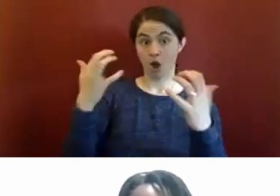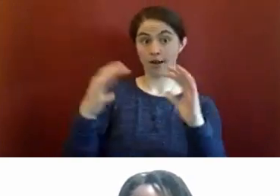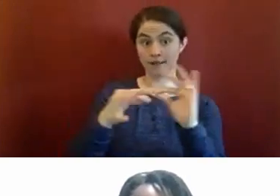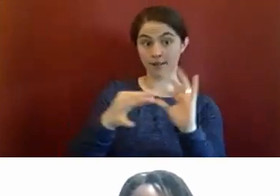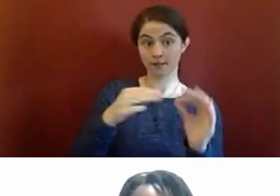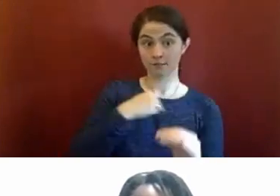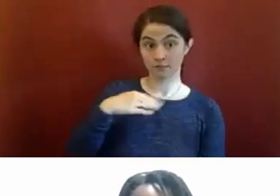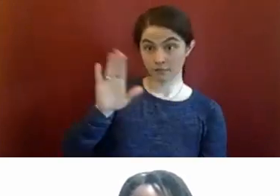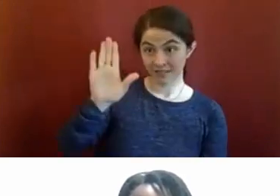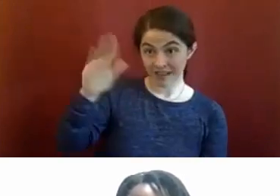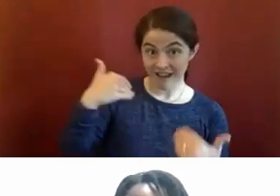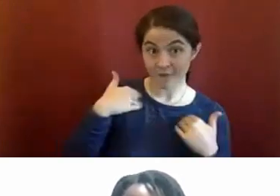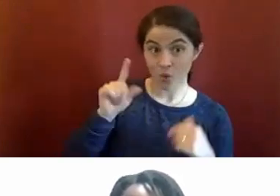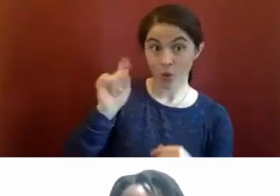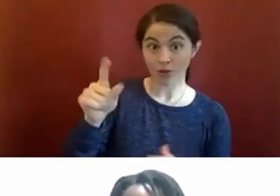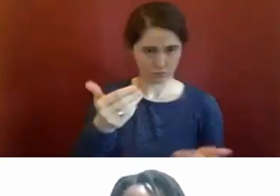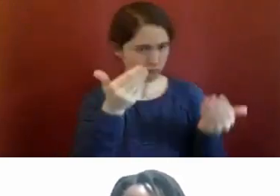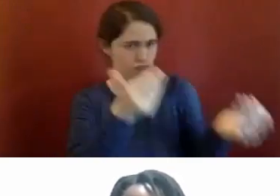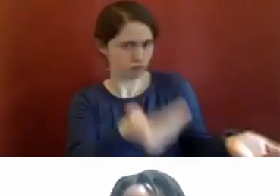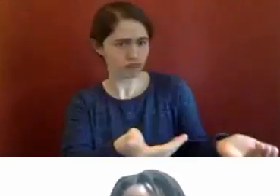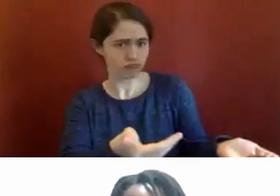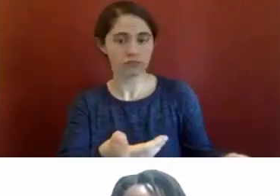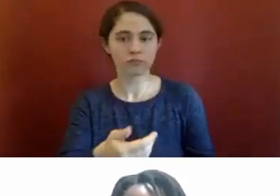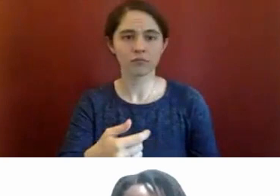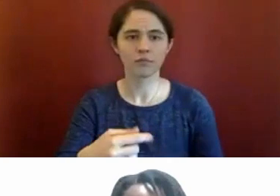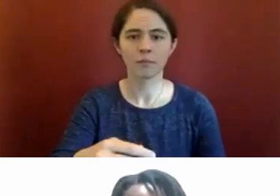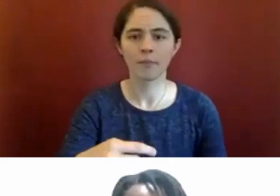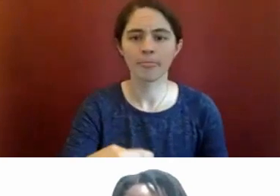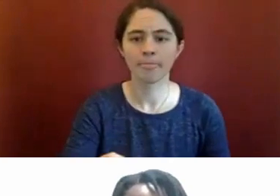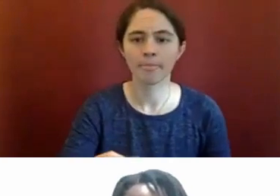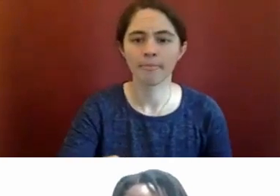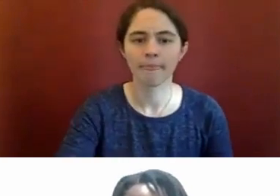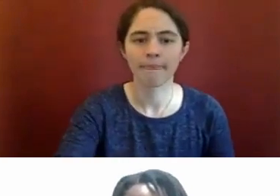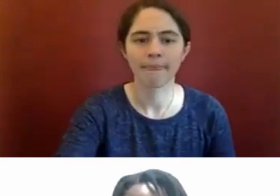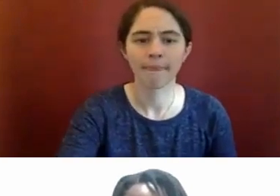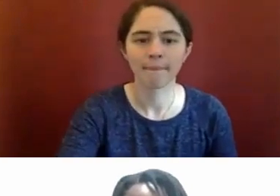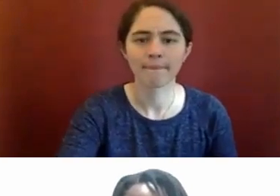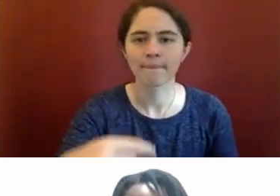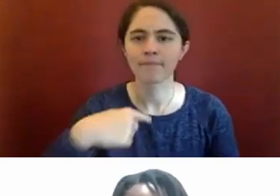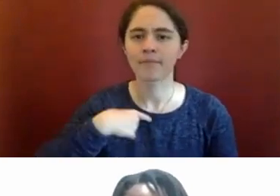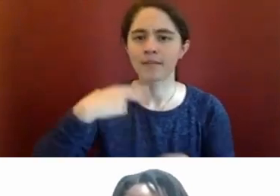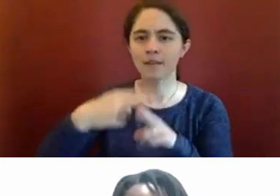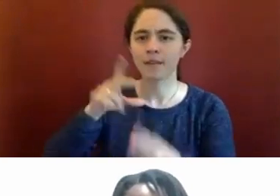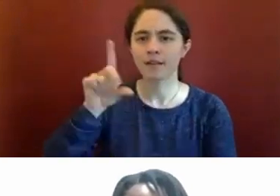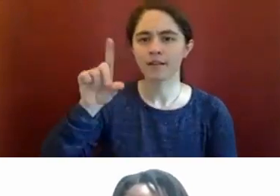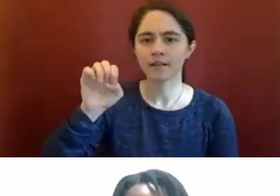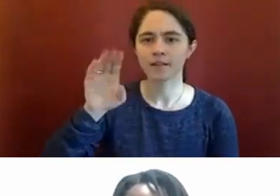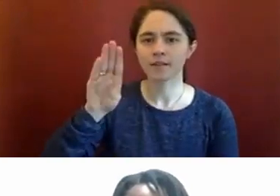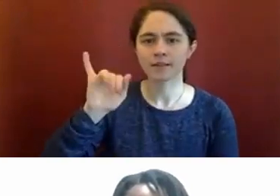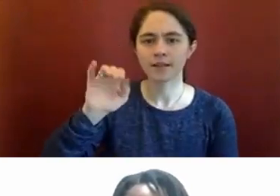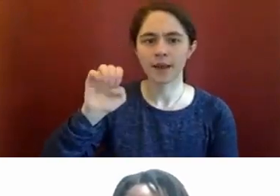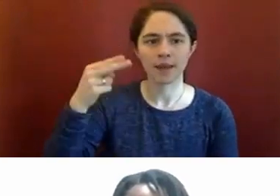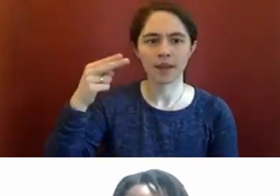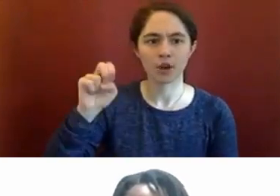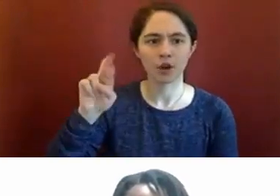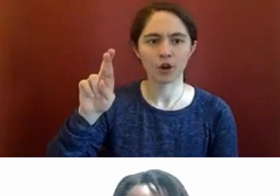You can go ahead and ask. So I just said, sorry, my name is Yaminda Hernandez. I'm currently a staff at BPS,